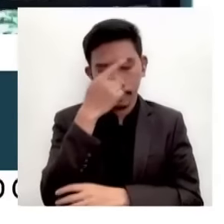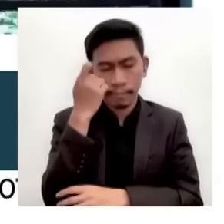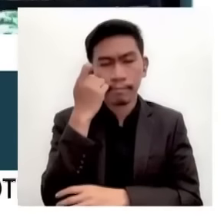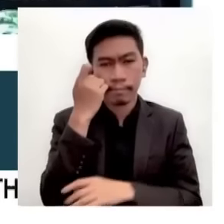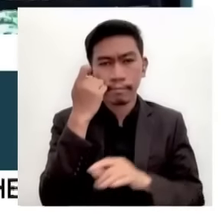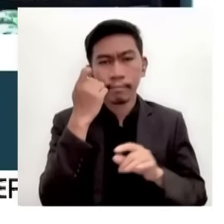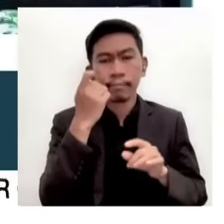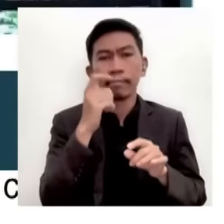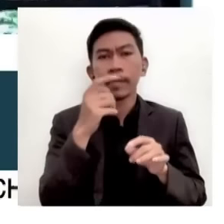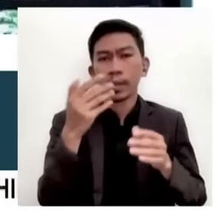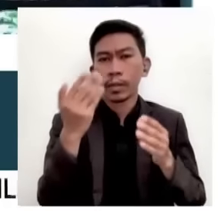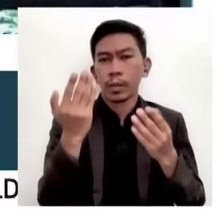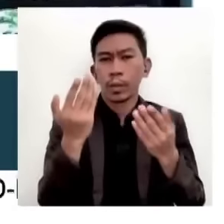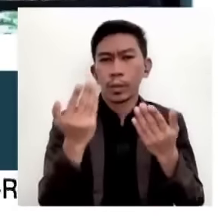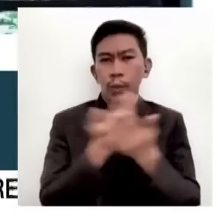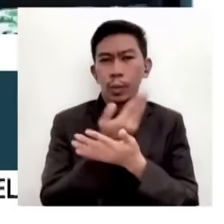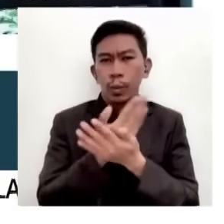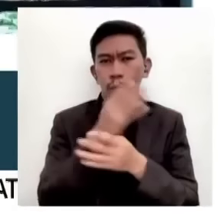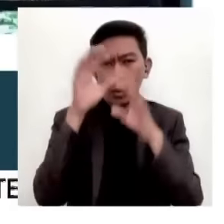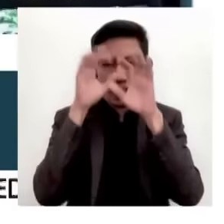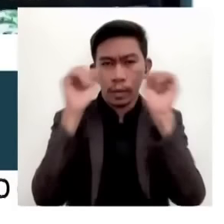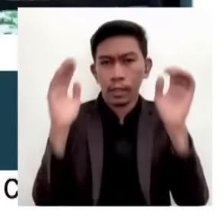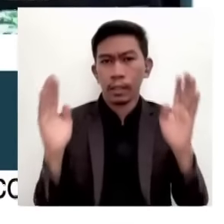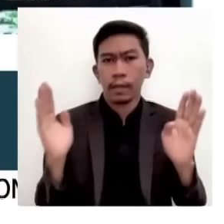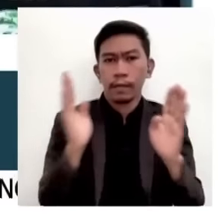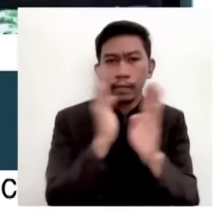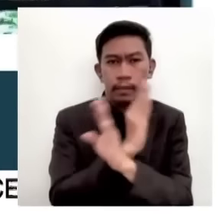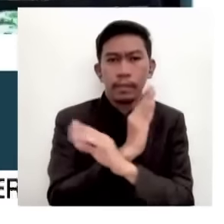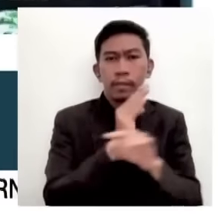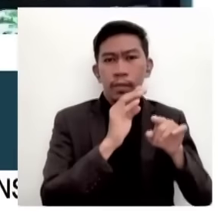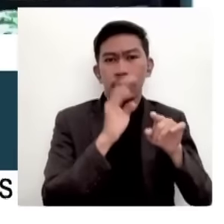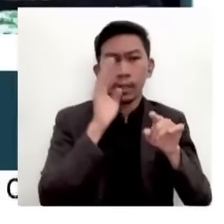new administration took over,